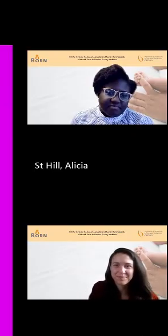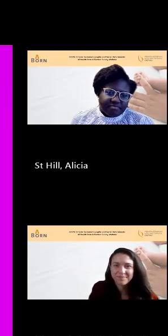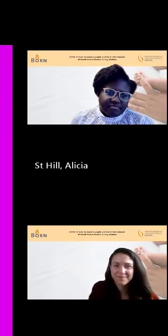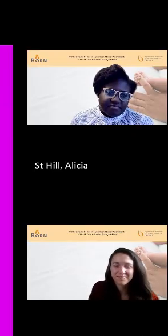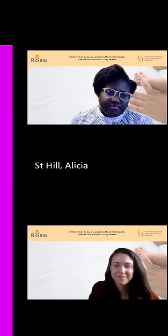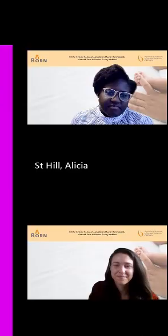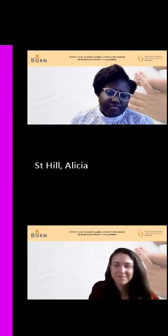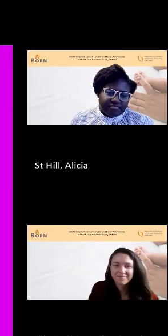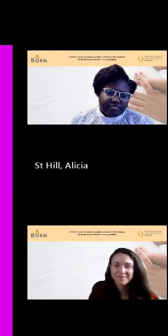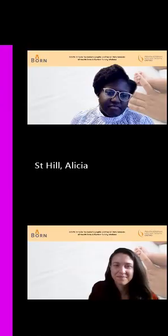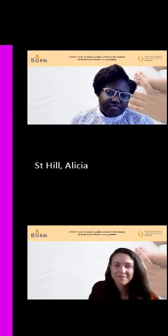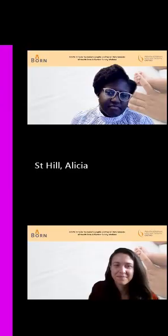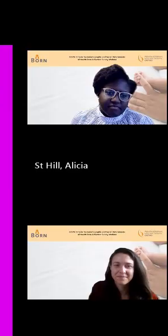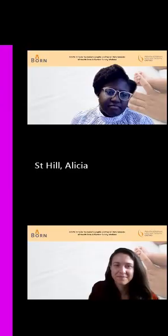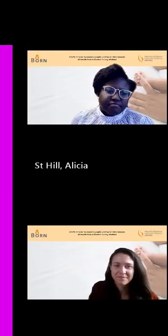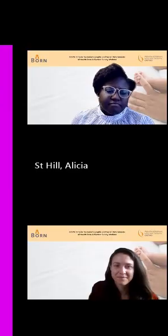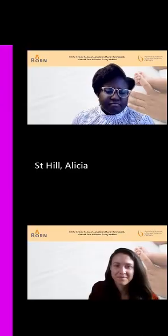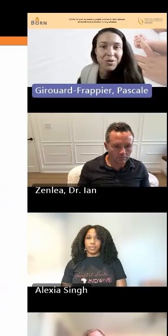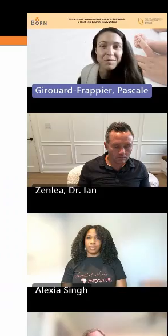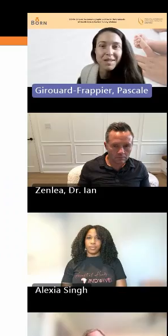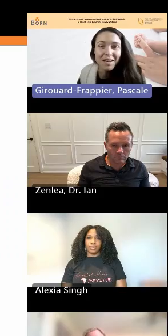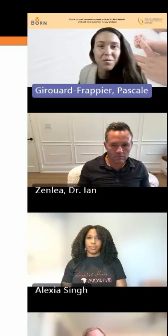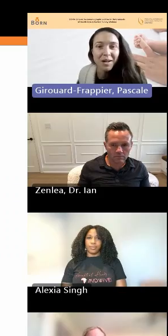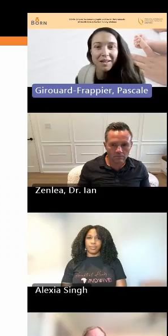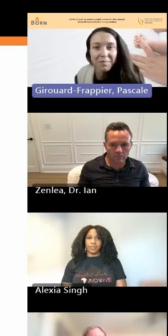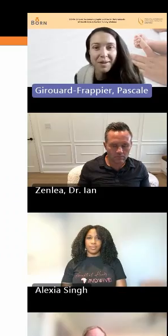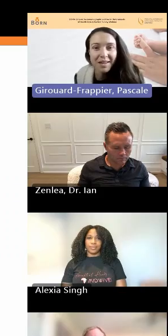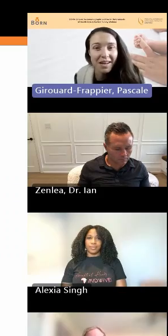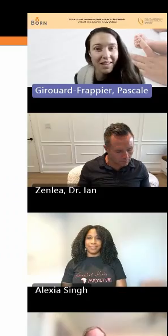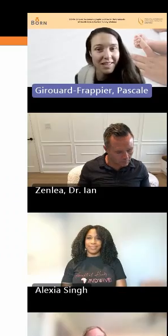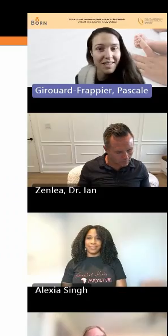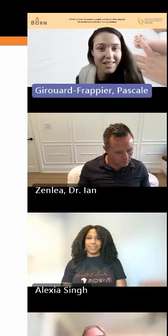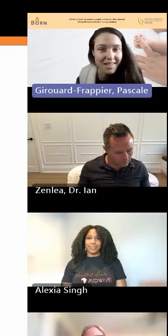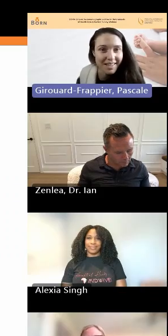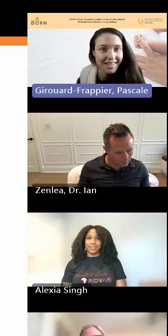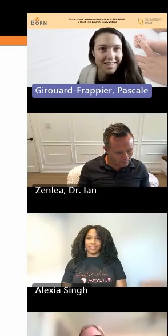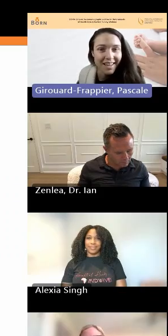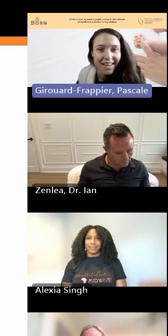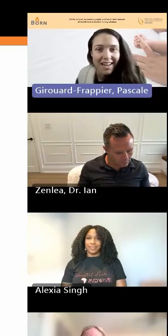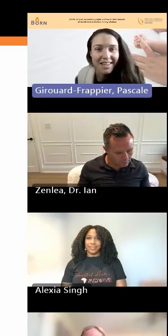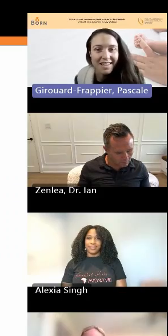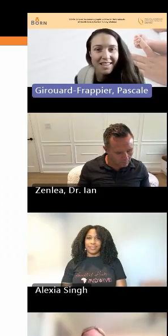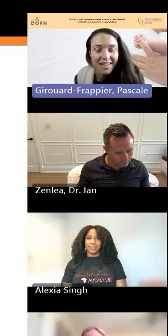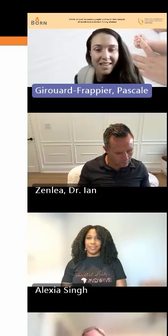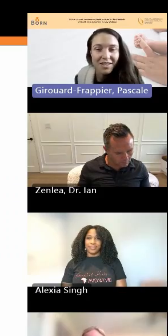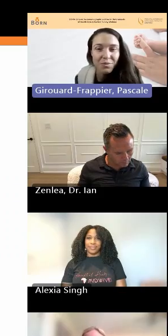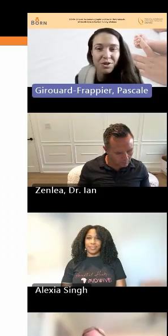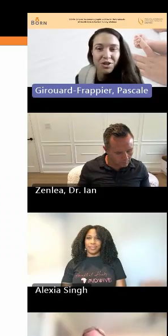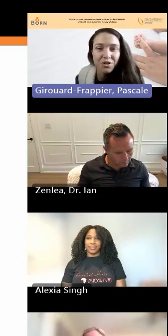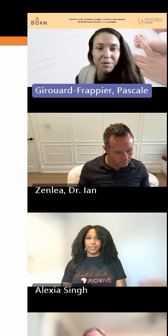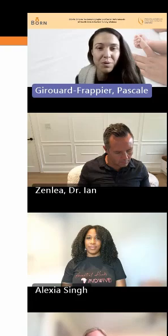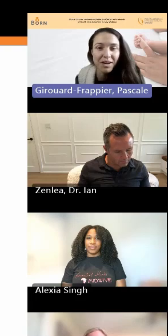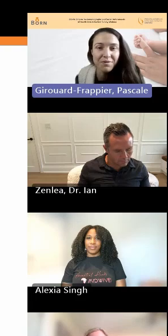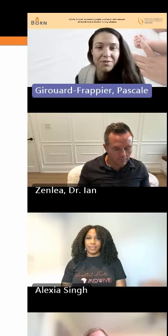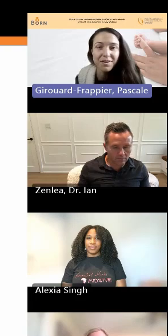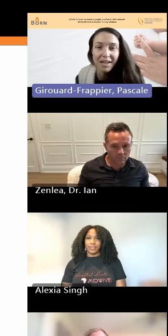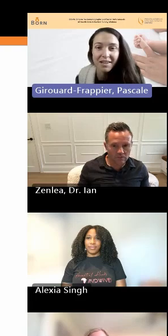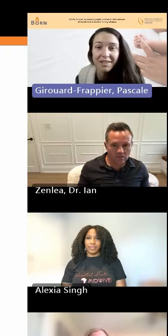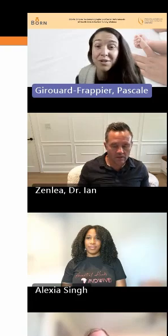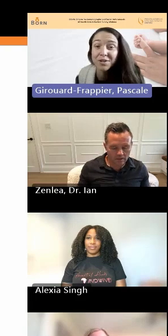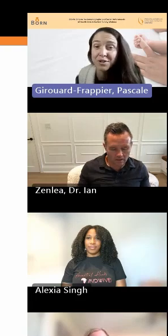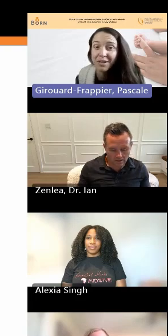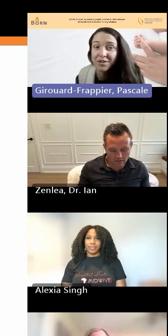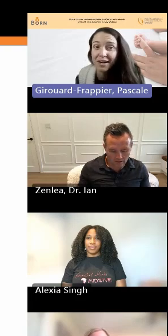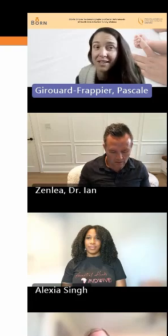support and intervene and prevent. Join me in welcoming Alexia Singh. Alexia is a registered midwife